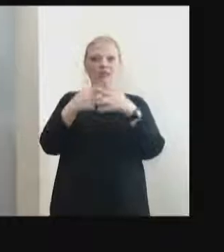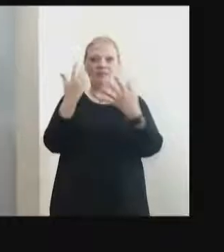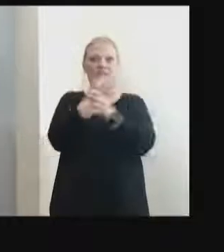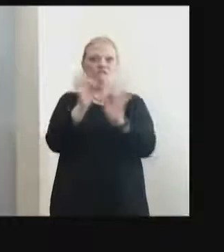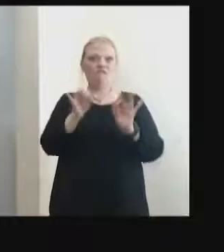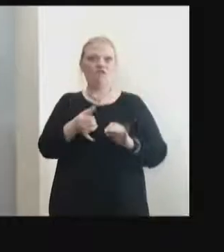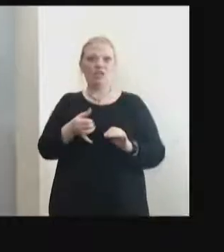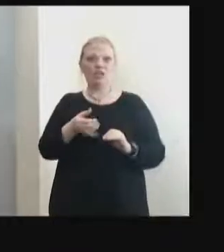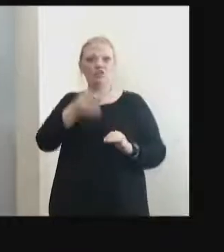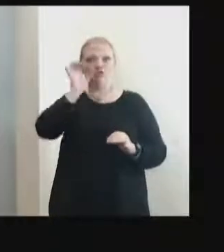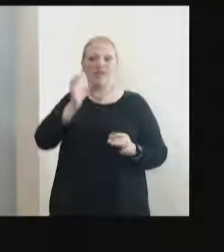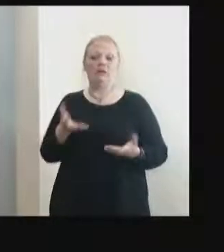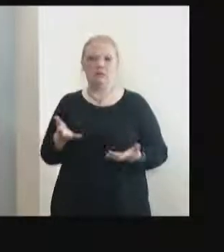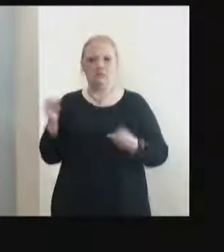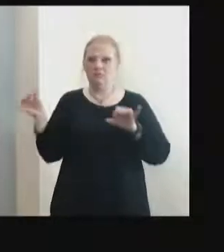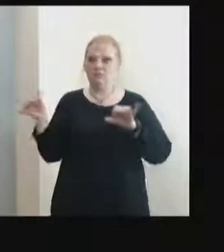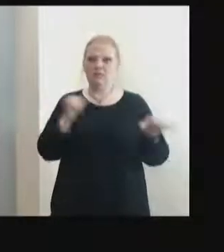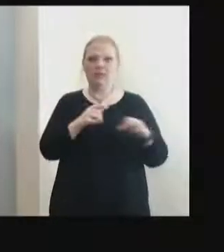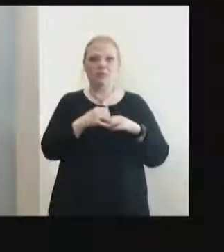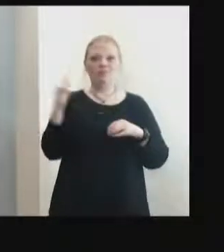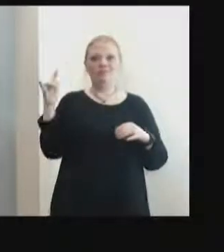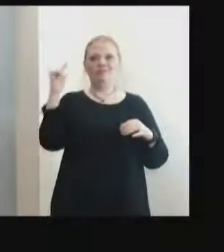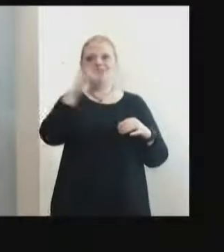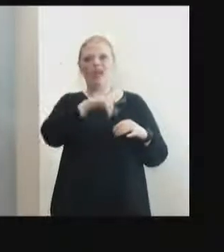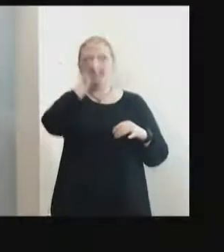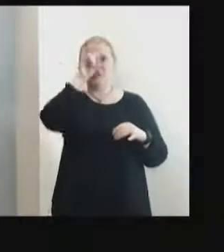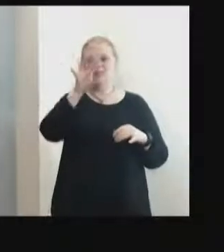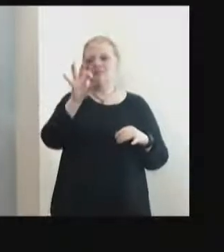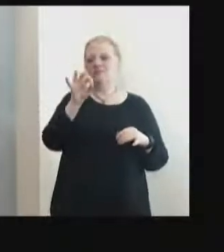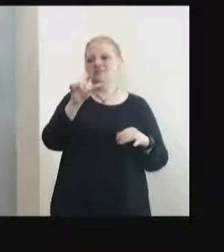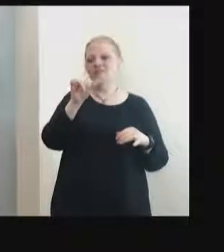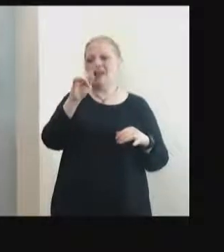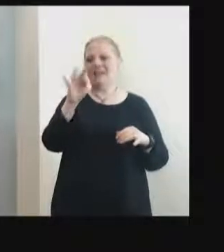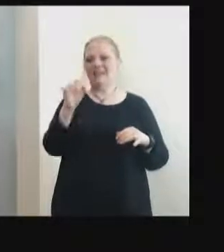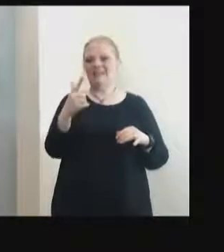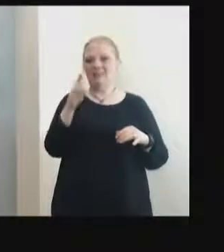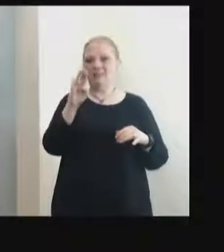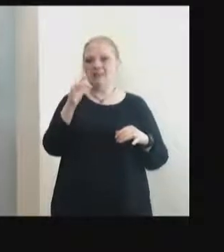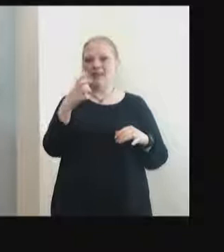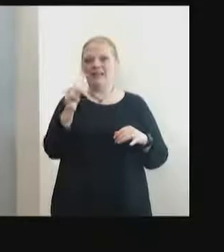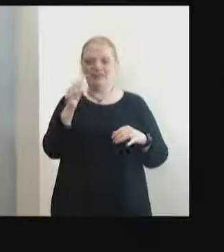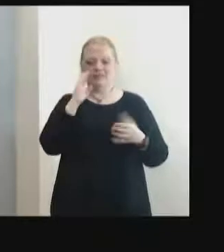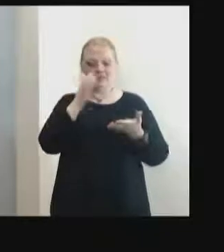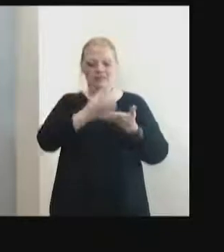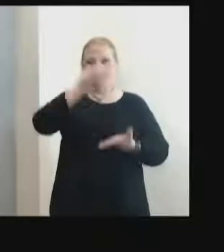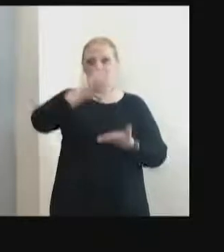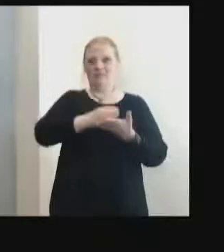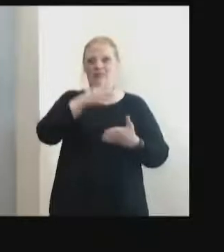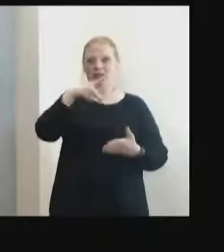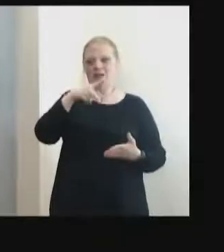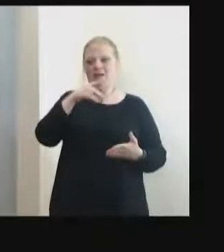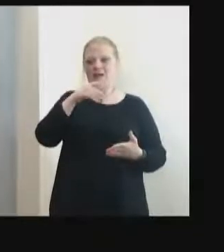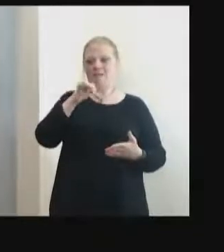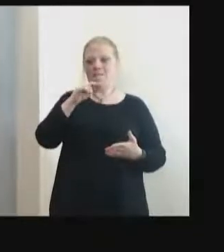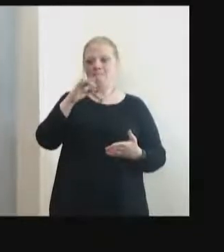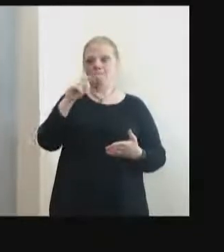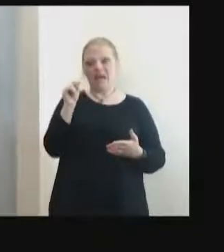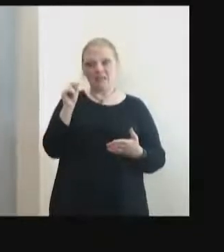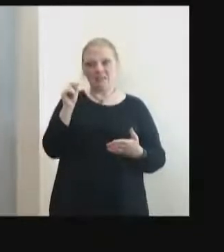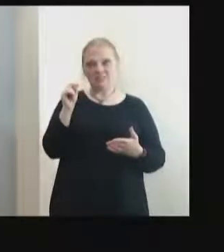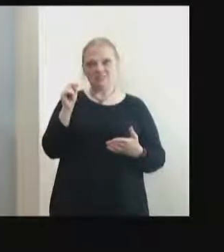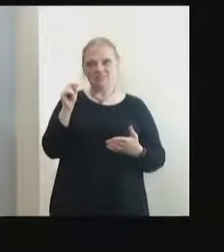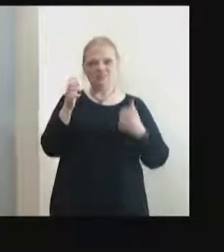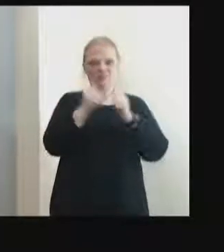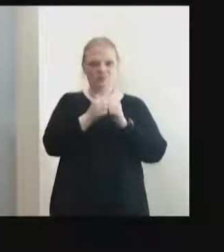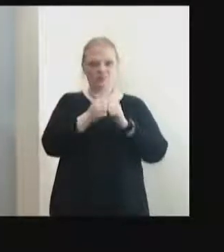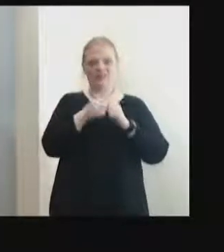at Resurgence. The same thing with Flying Bison. We will give you actually a pint with our Erie County 200 Bicentennial